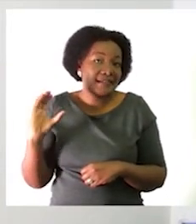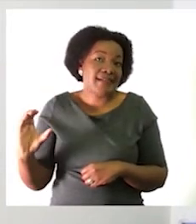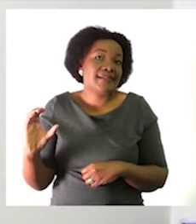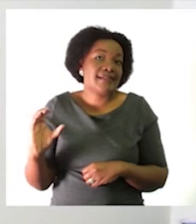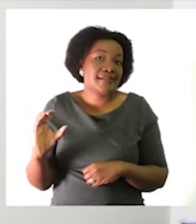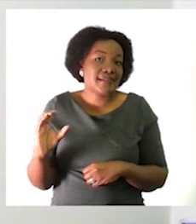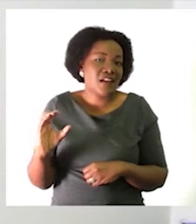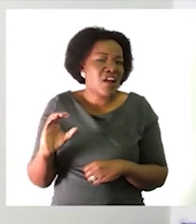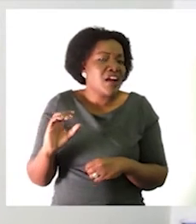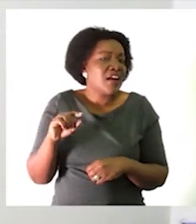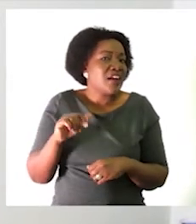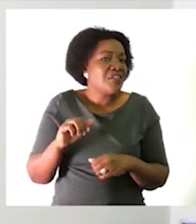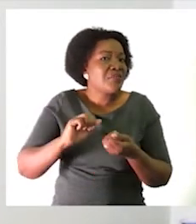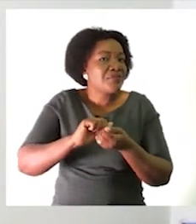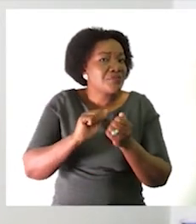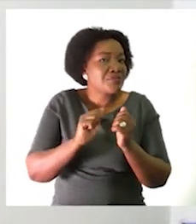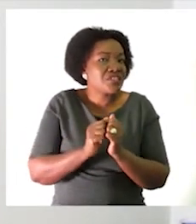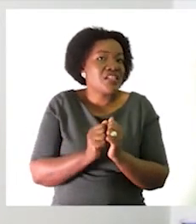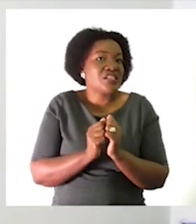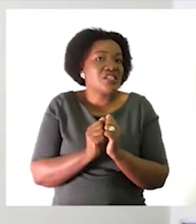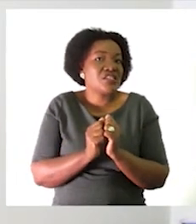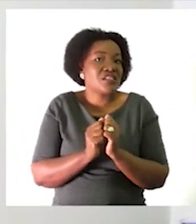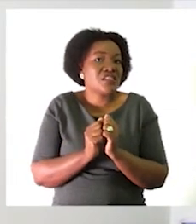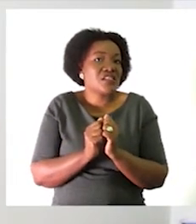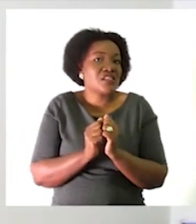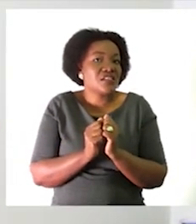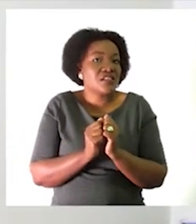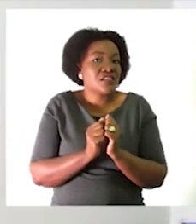convert the dollars into cents, what do we do?